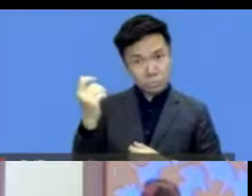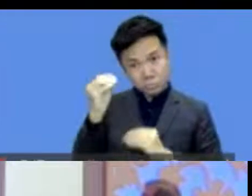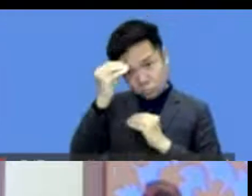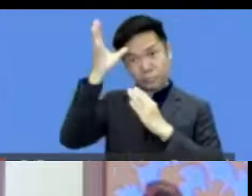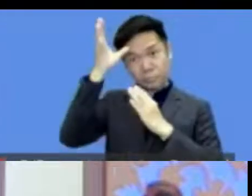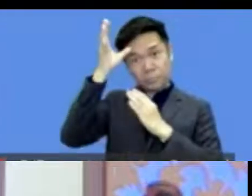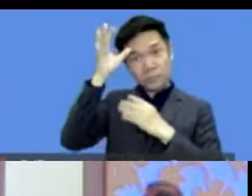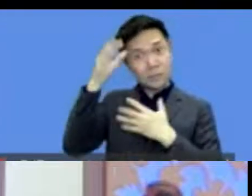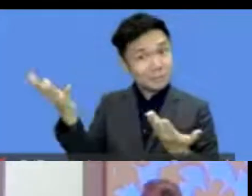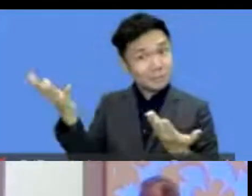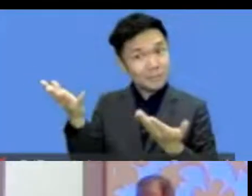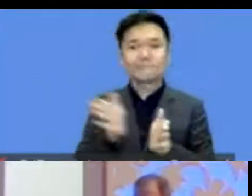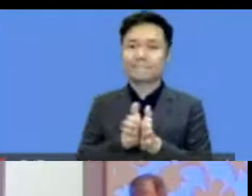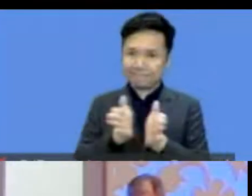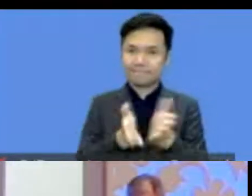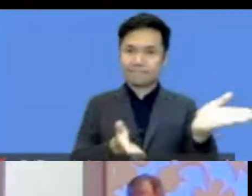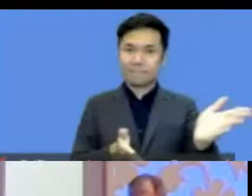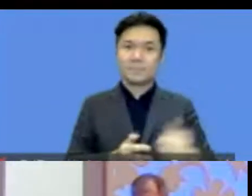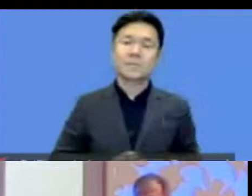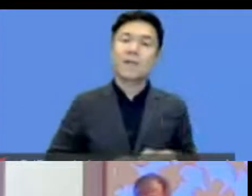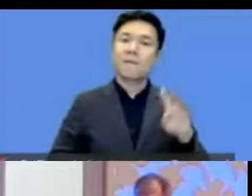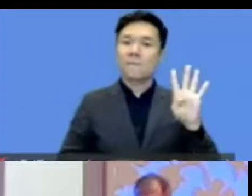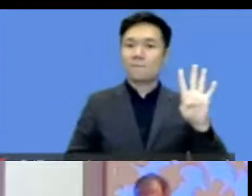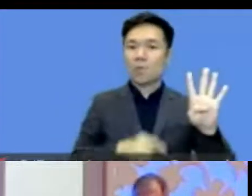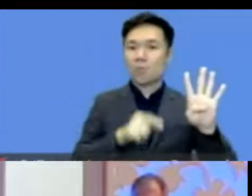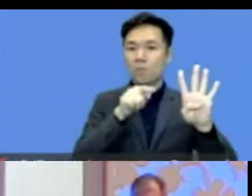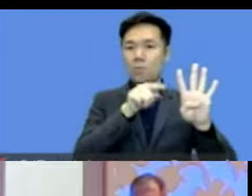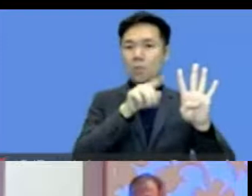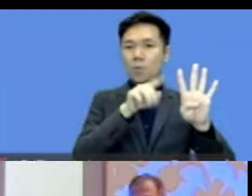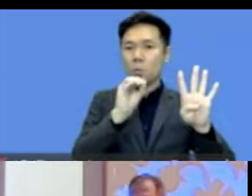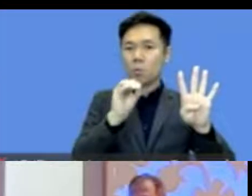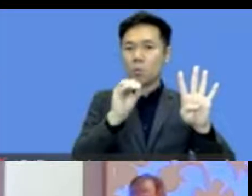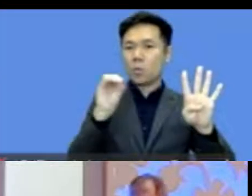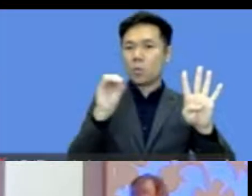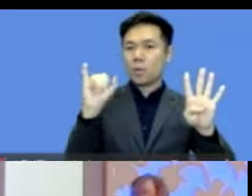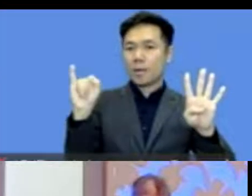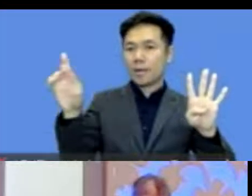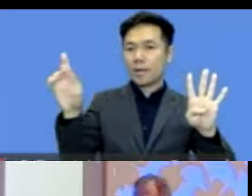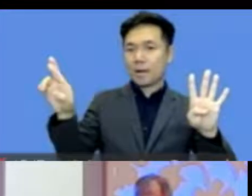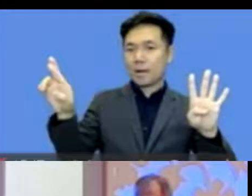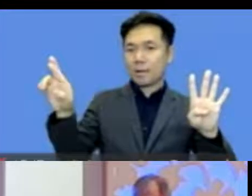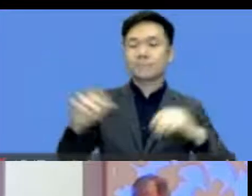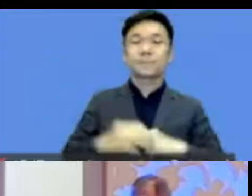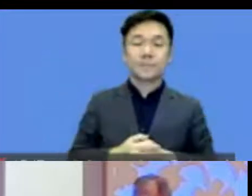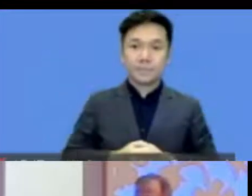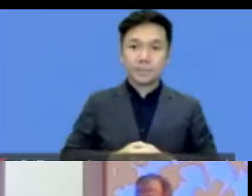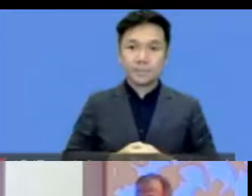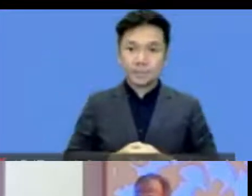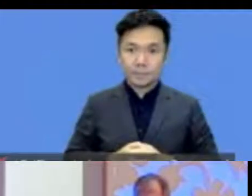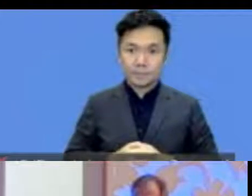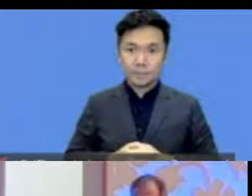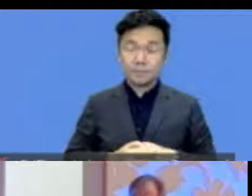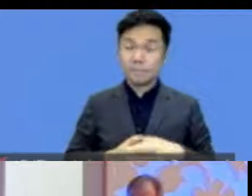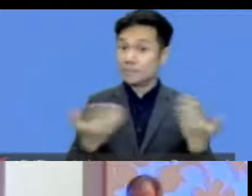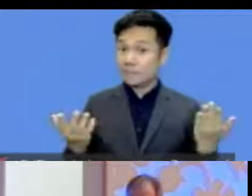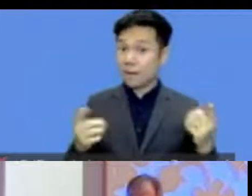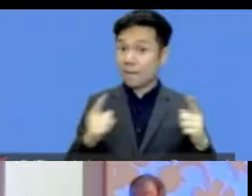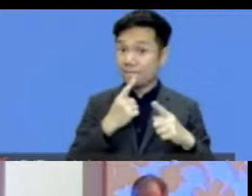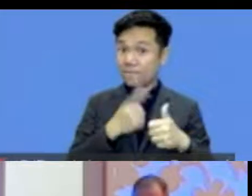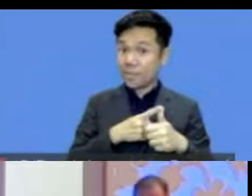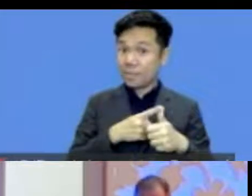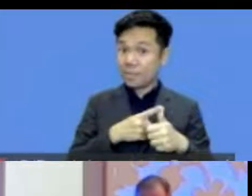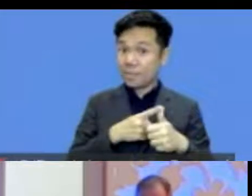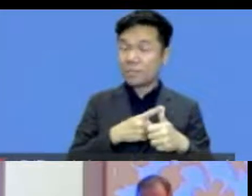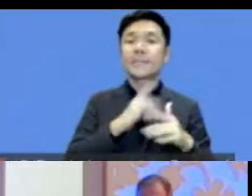Fourth industrial revolution, Industry 4.0 or 4IR, is driven by IoT, machine learning,